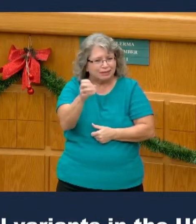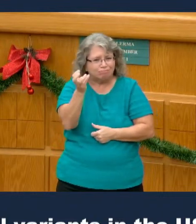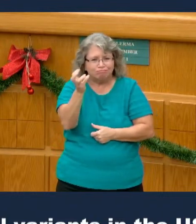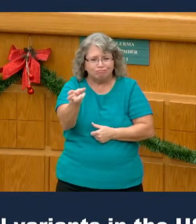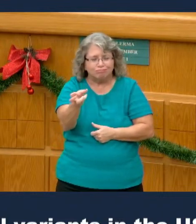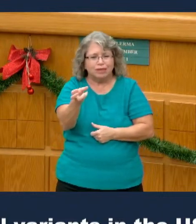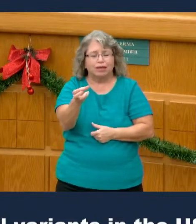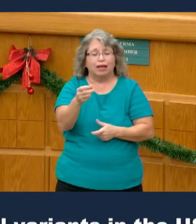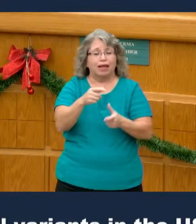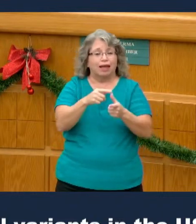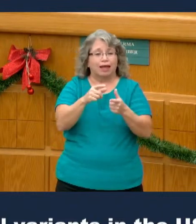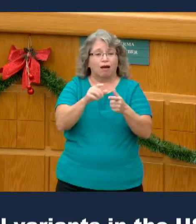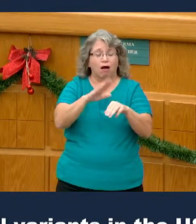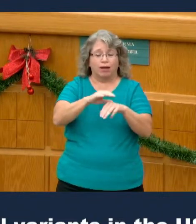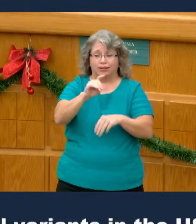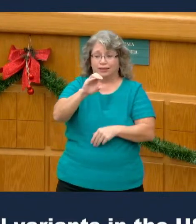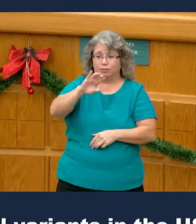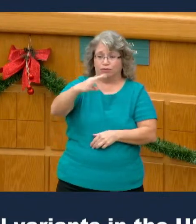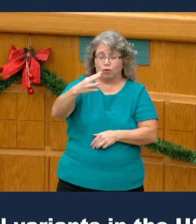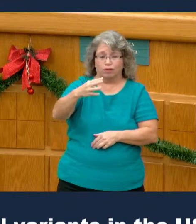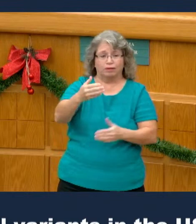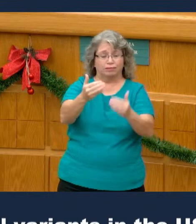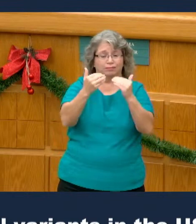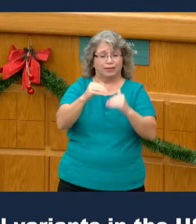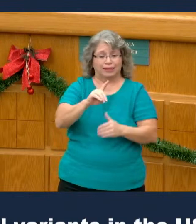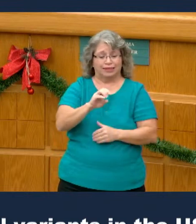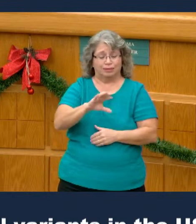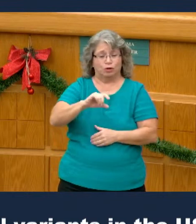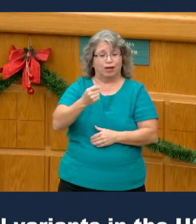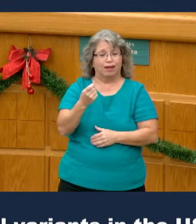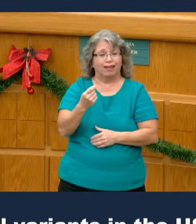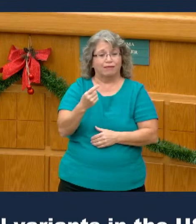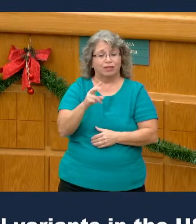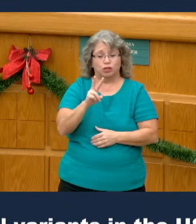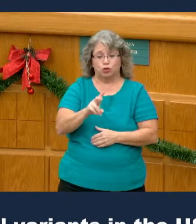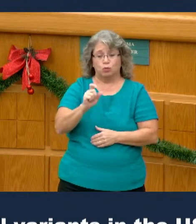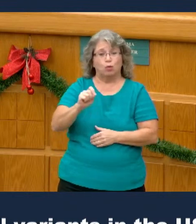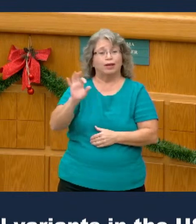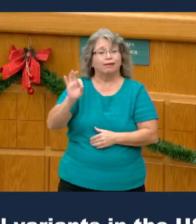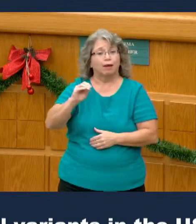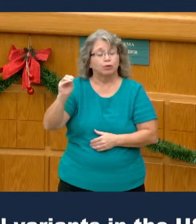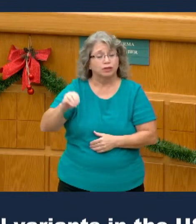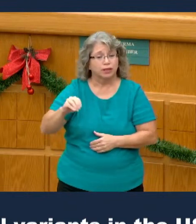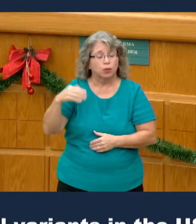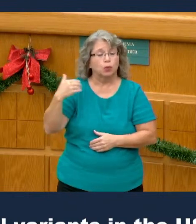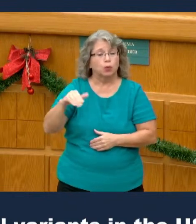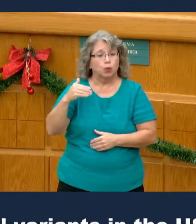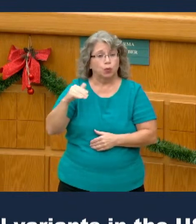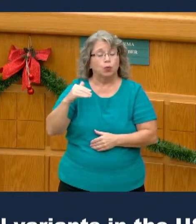7 days later, it is now 2.9%. That's a significant jump, right?